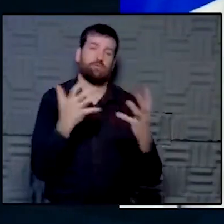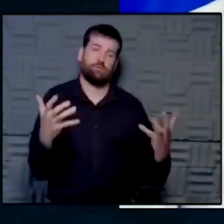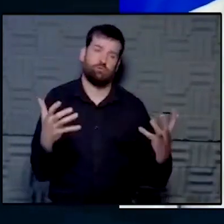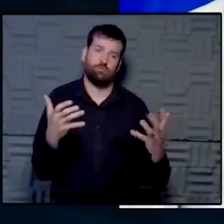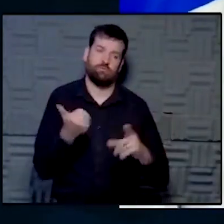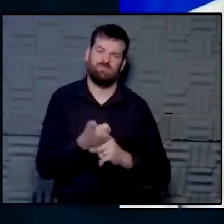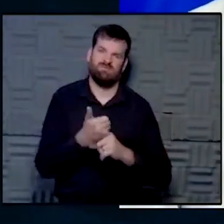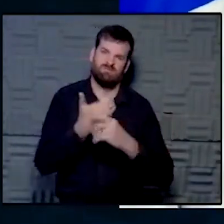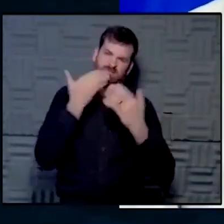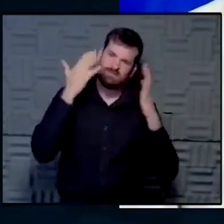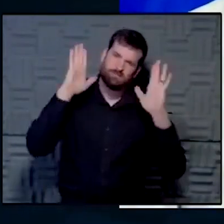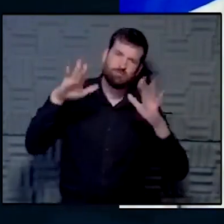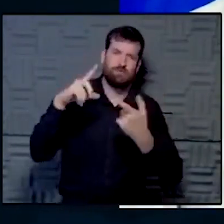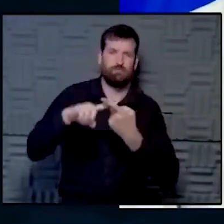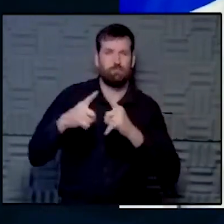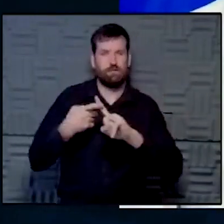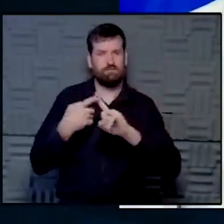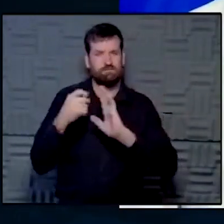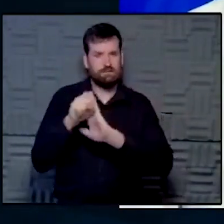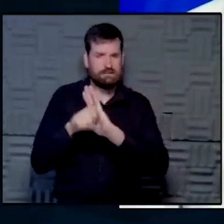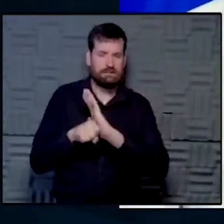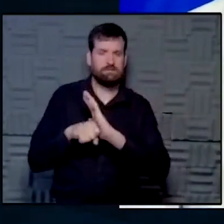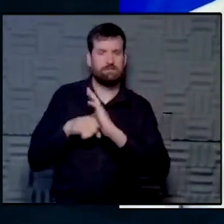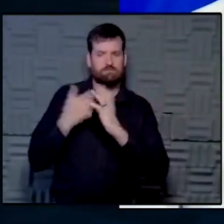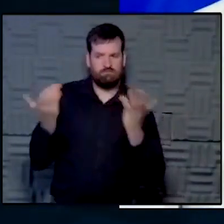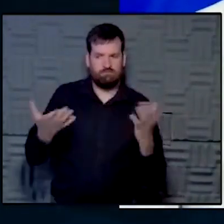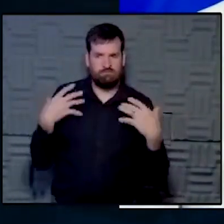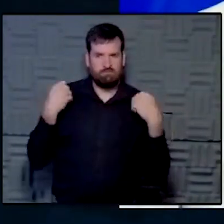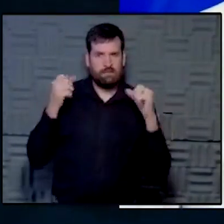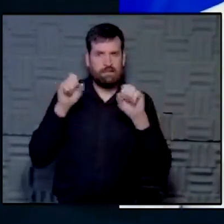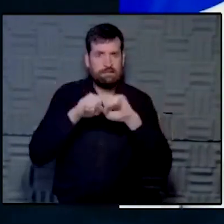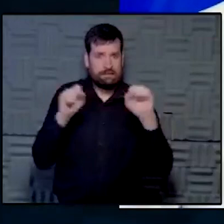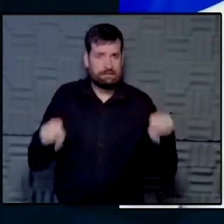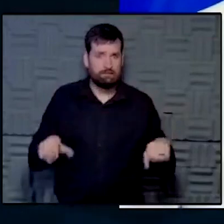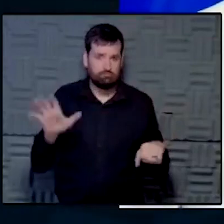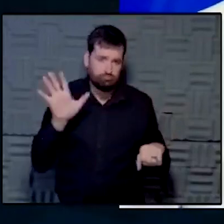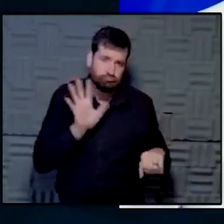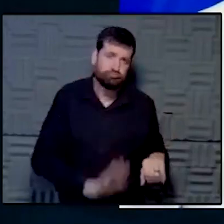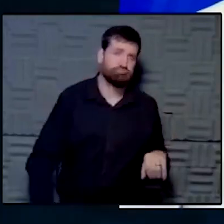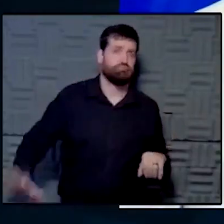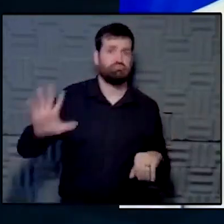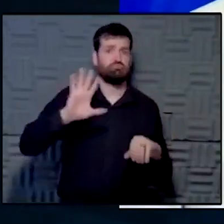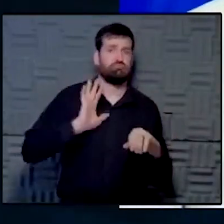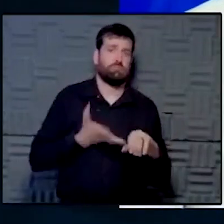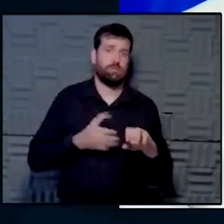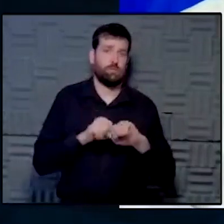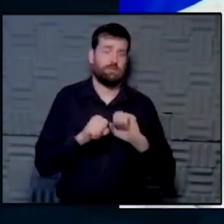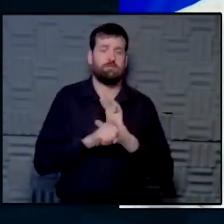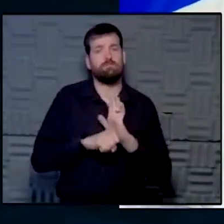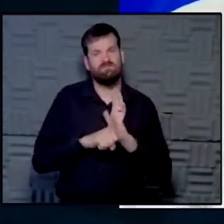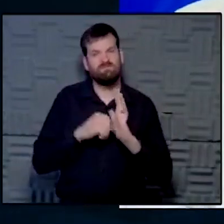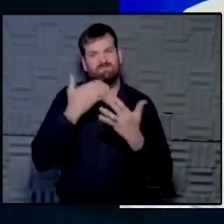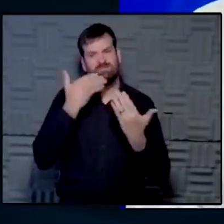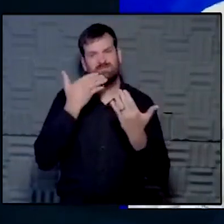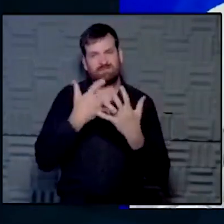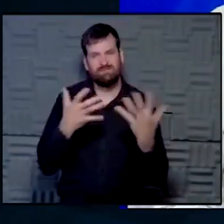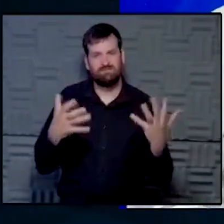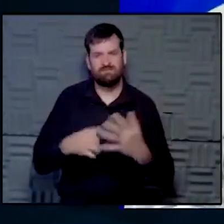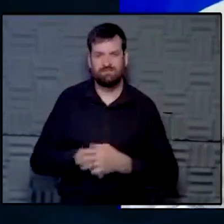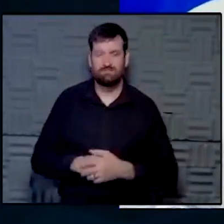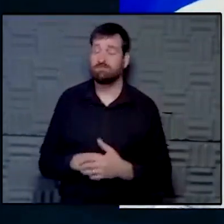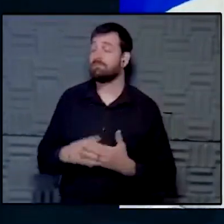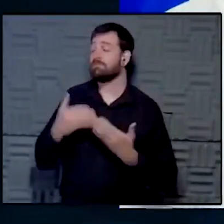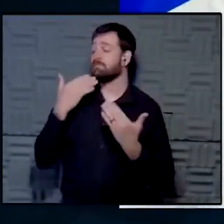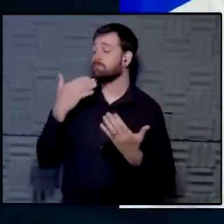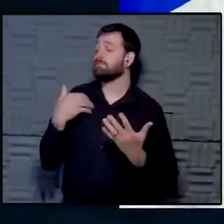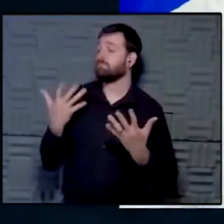such a great friend to the state and to this health system and to every health system across our great state, and thanks for all your great work. Thank